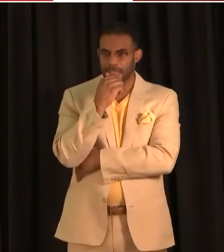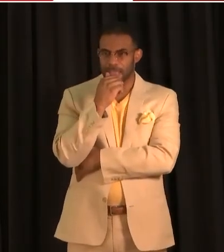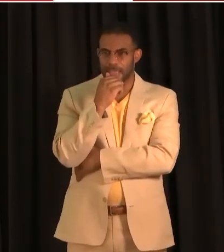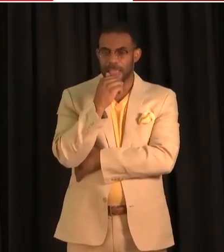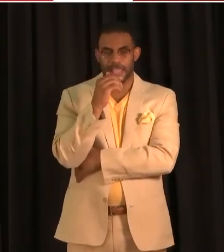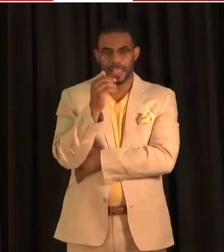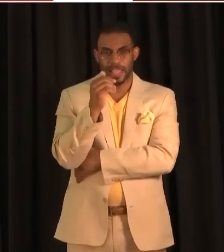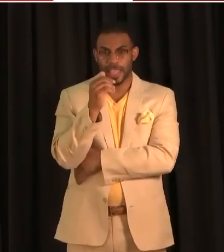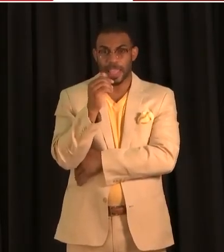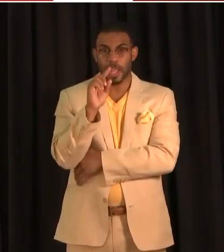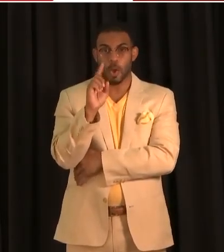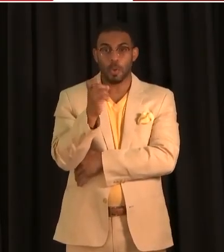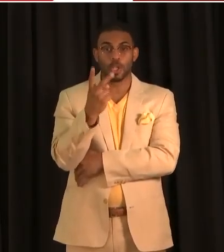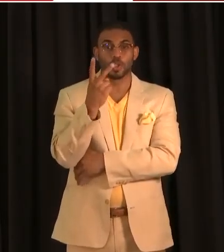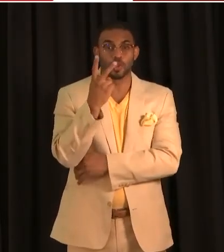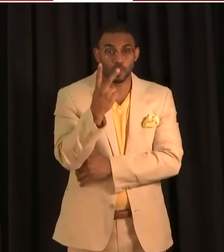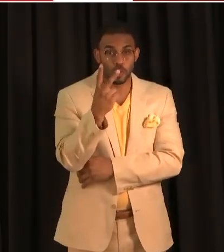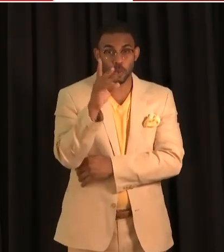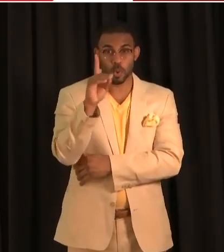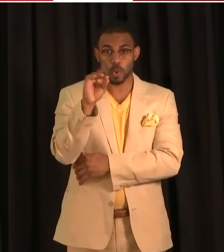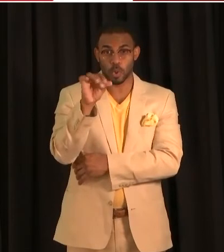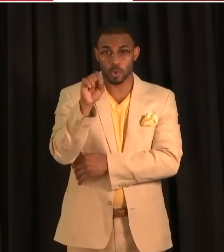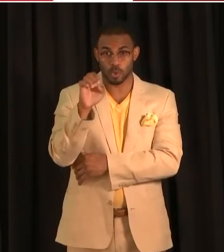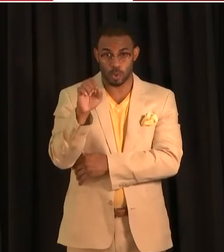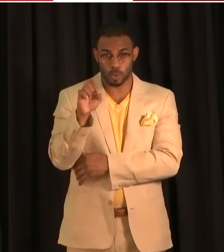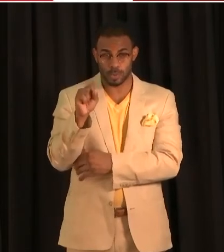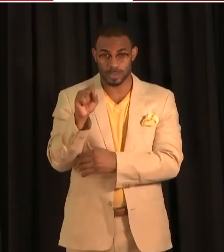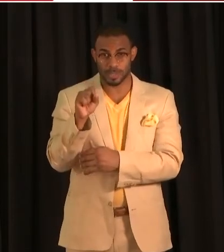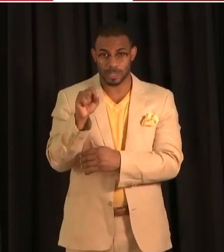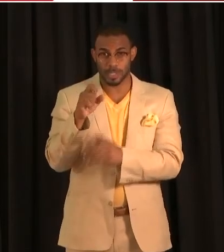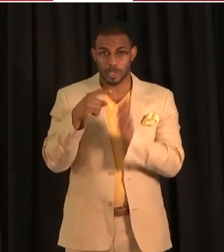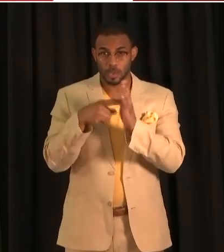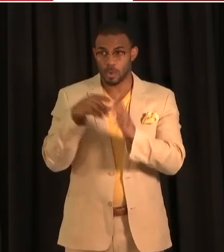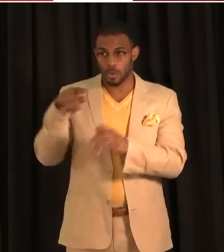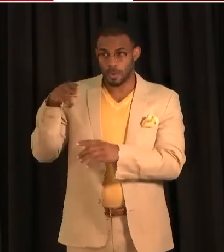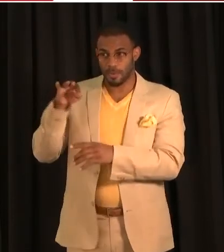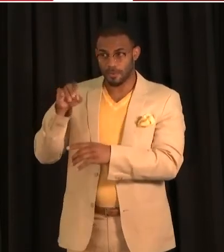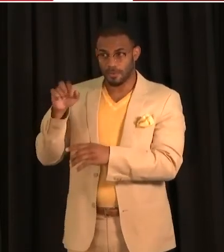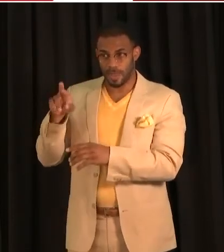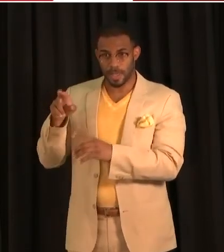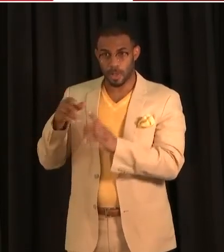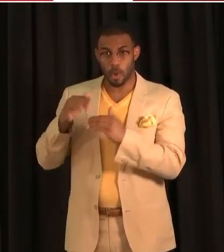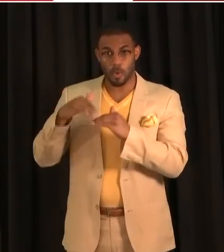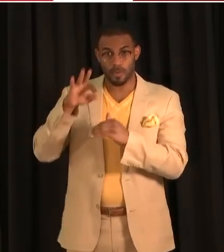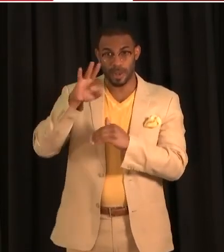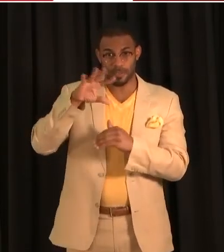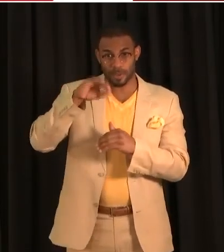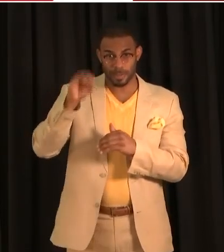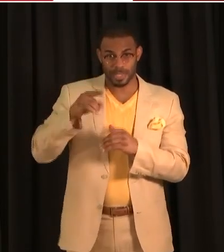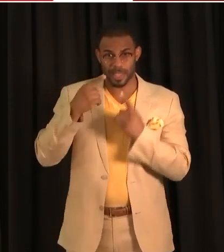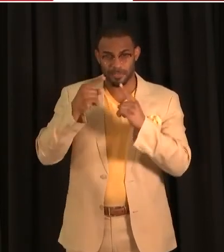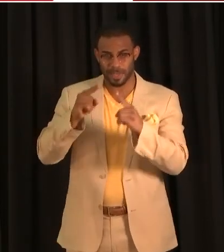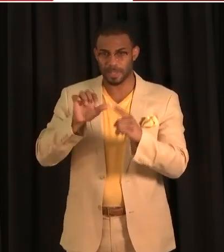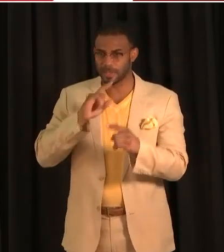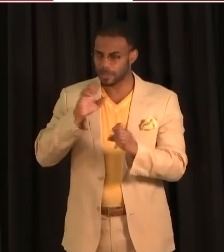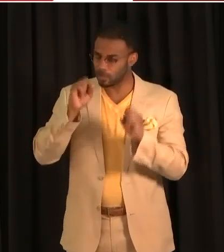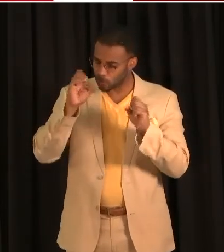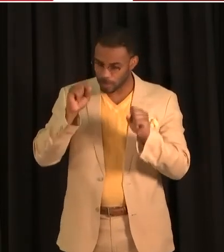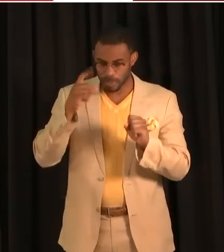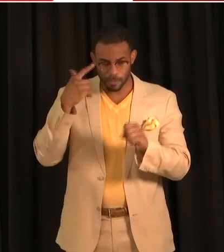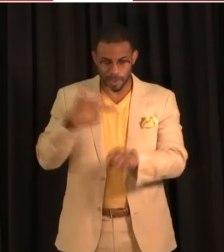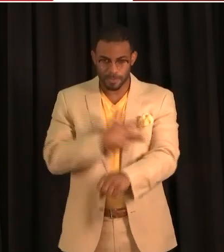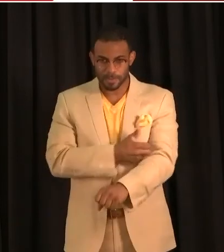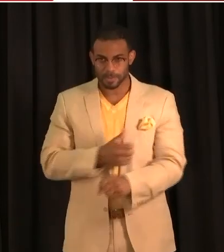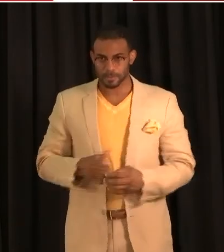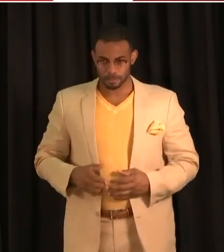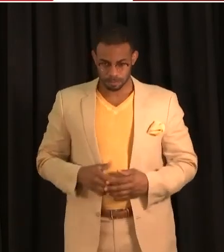on a 2-dose, people completing the full 2 doses, which show for Pfizer over 95% effectiveness, which is